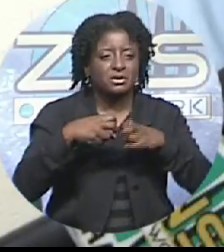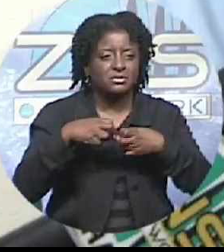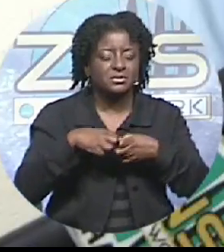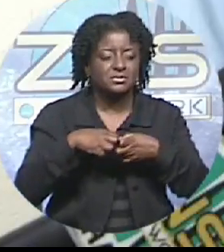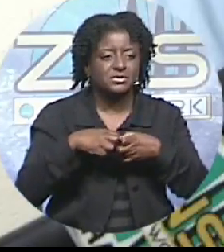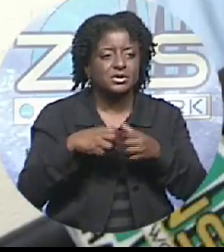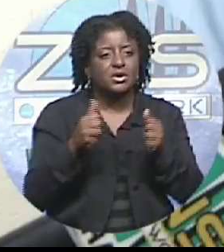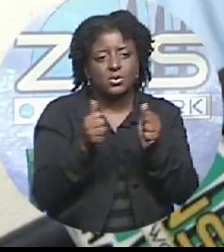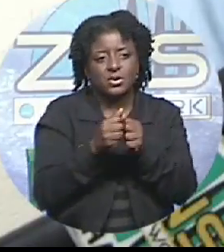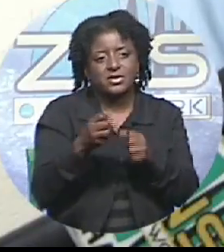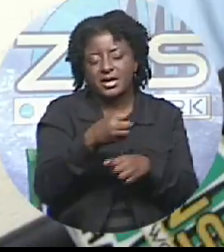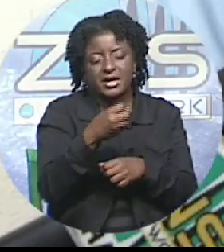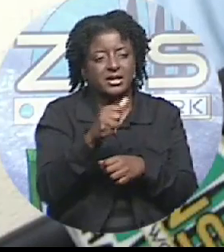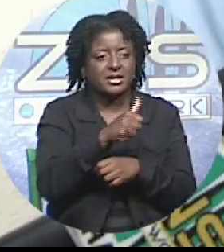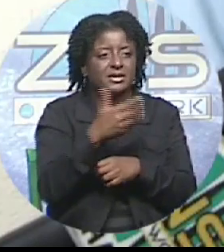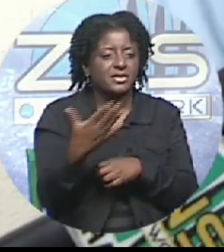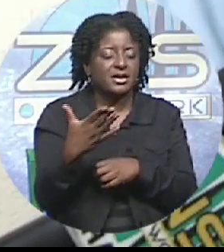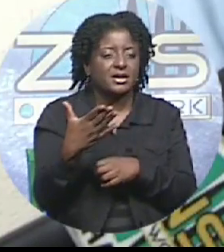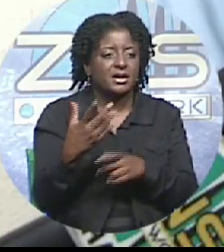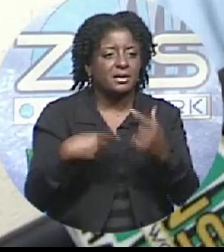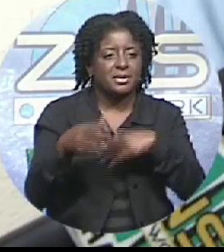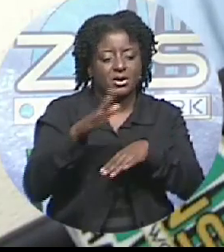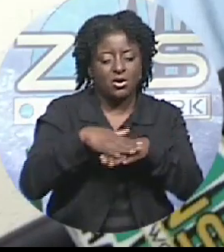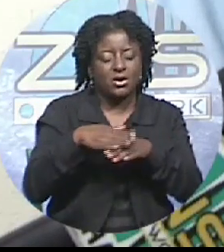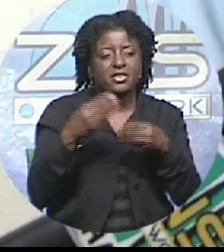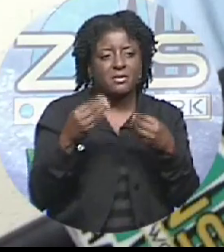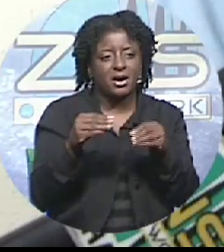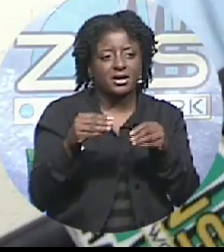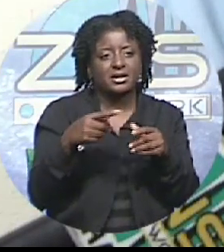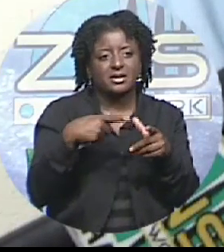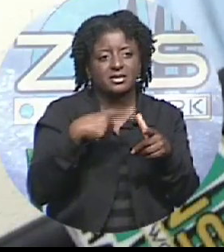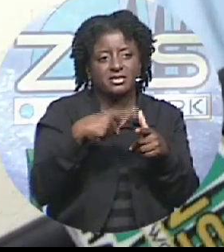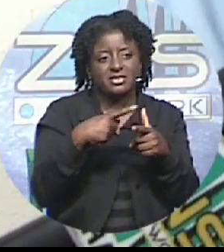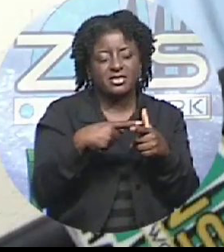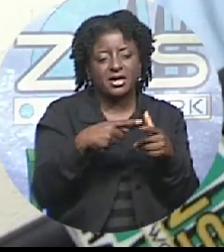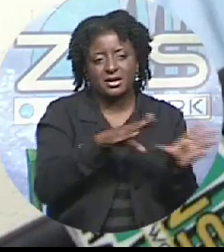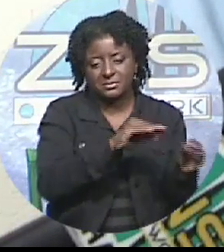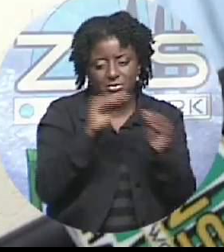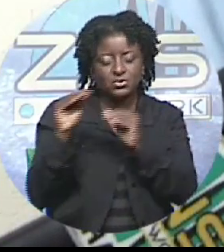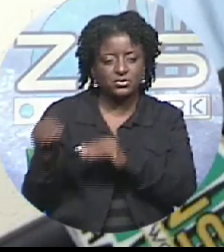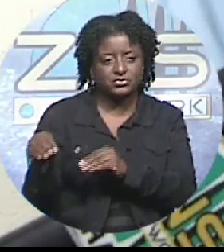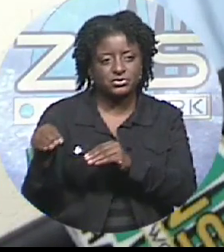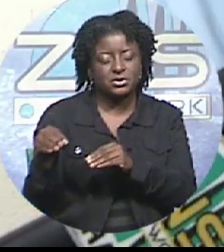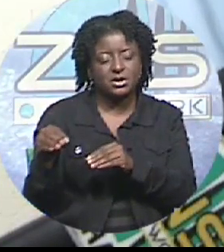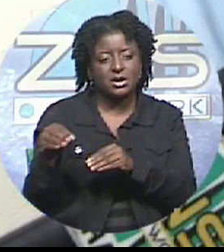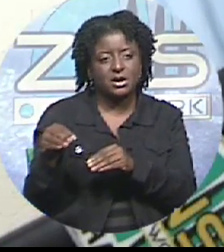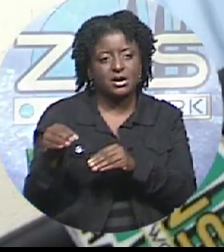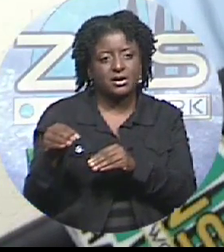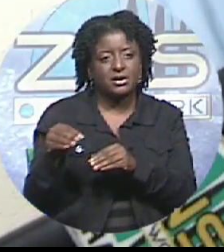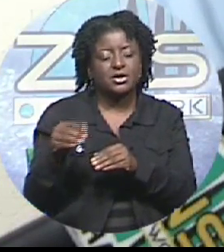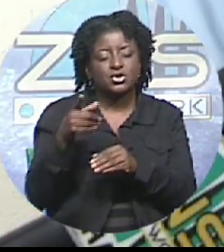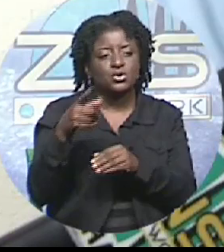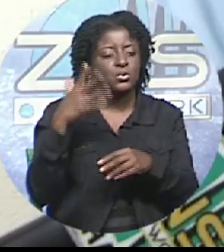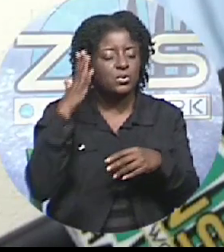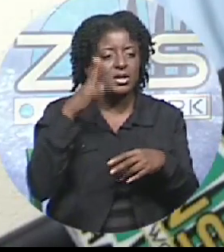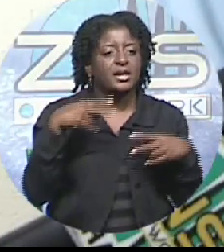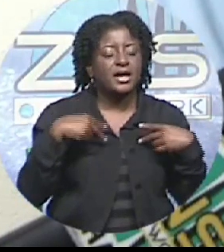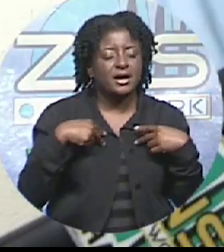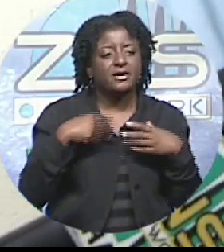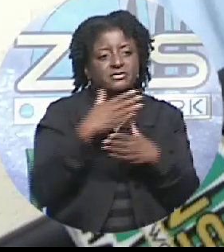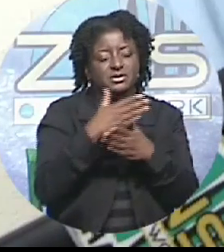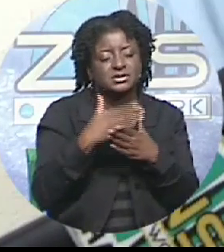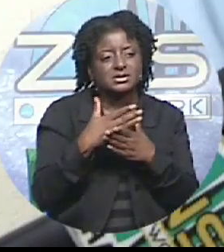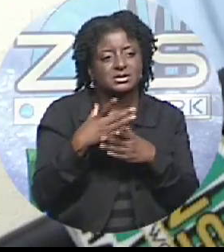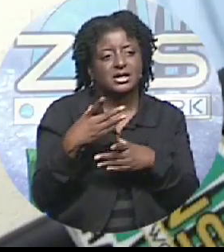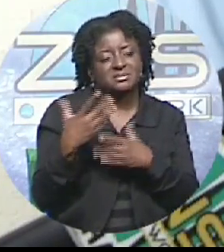with anything that comes on the market and then has to be shelved for any reason, you're going to have a little bit of